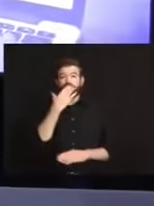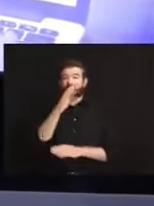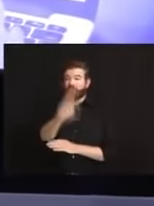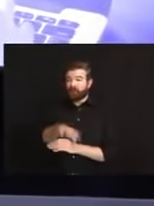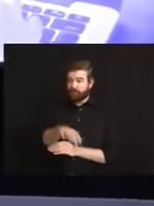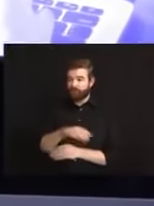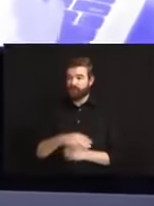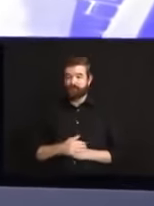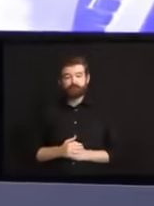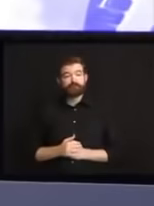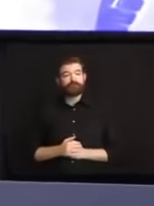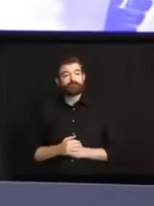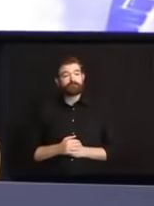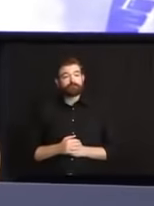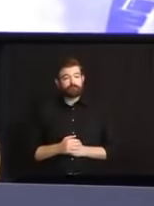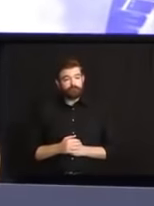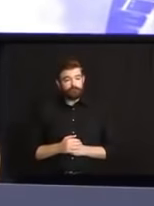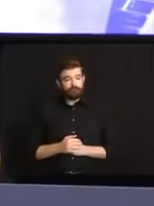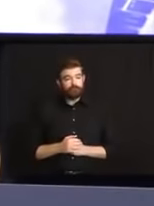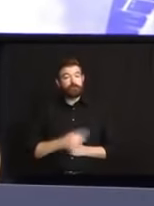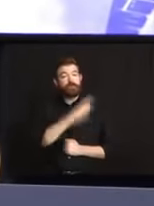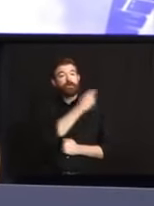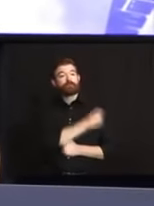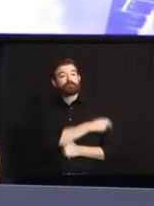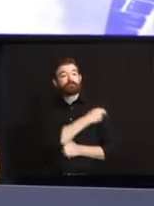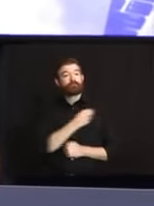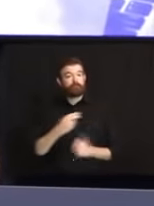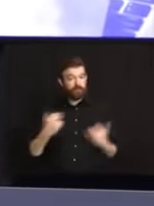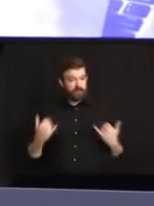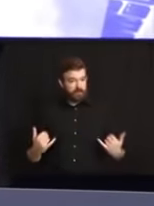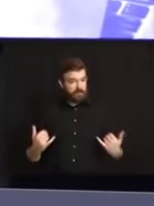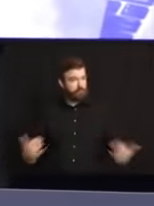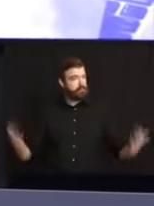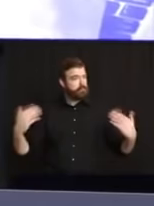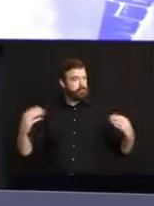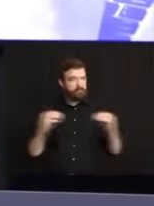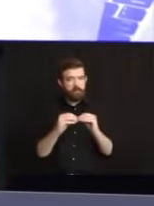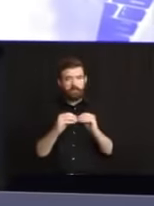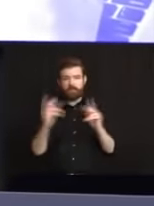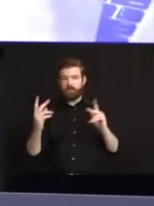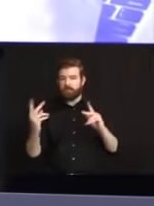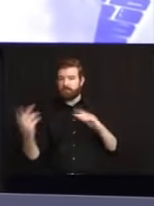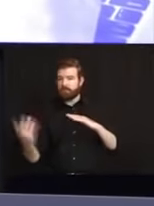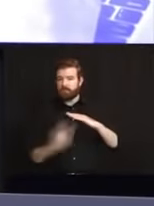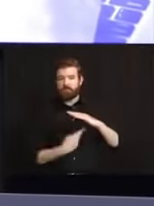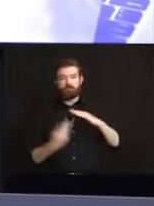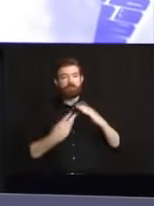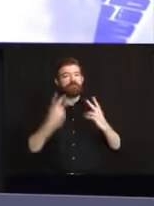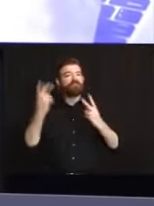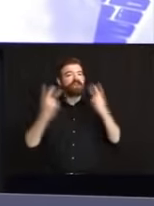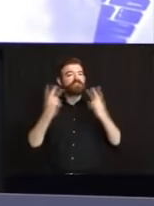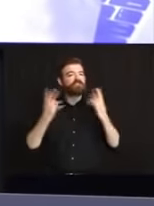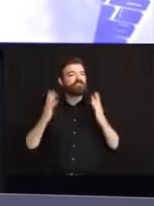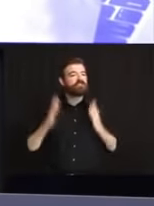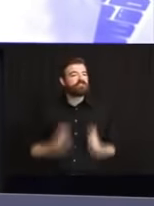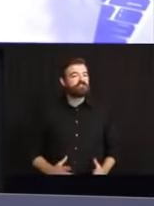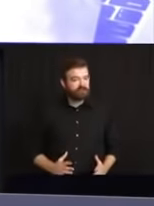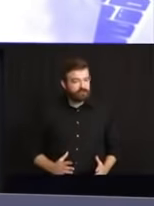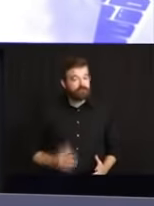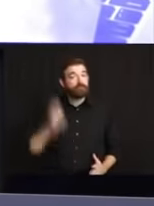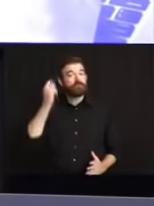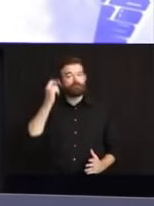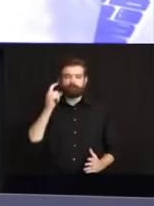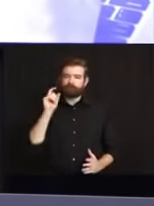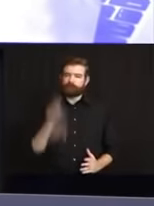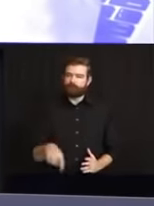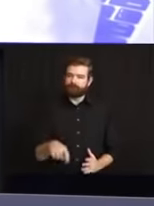hospitals begin to open their doors to visitors, I wanted to review some of the guidelines that will be in place to prioritize the safety